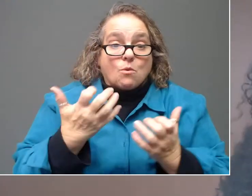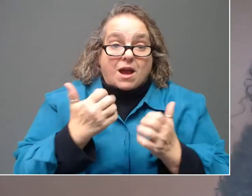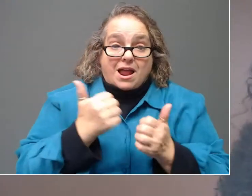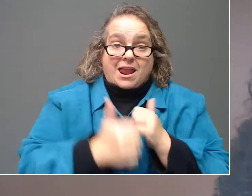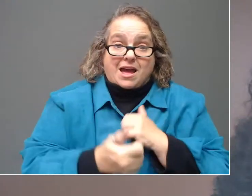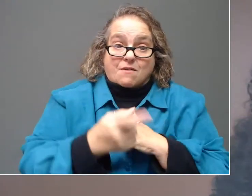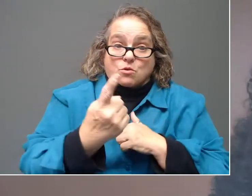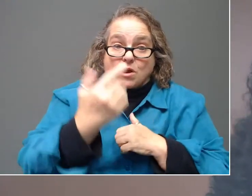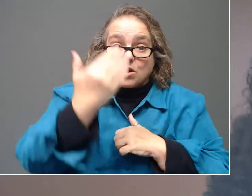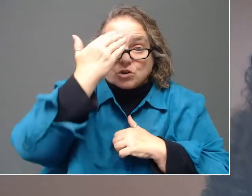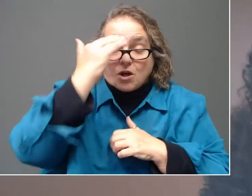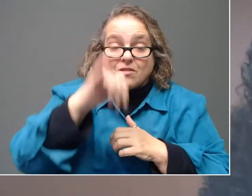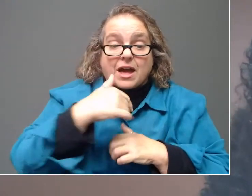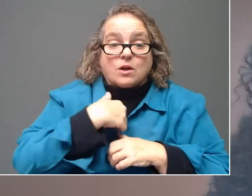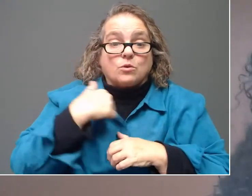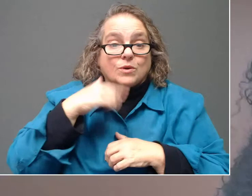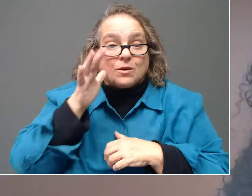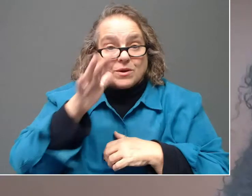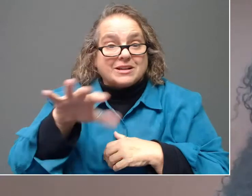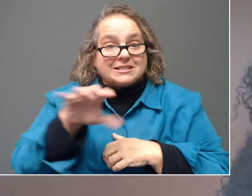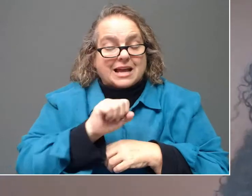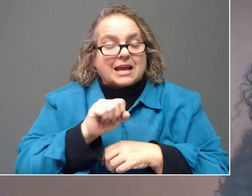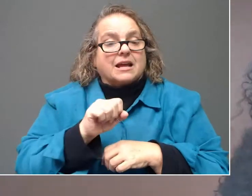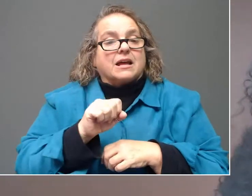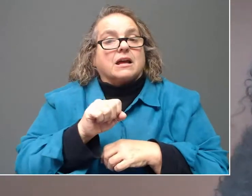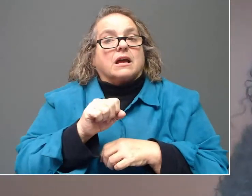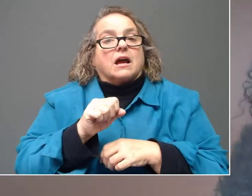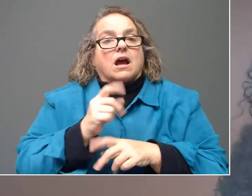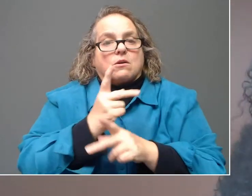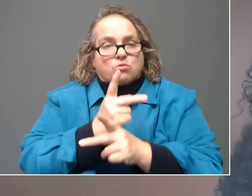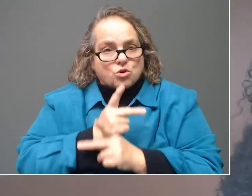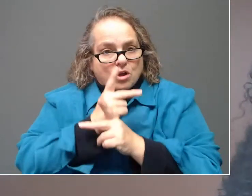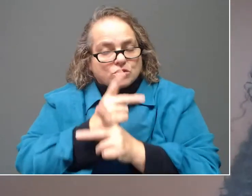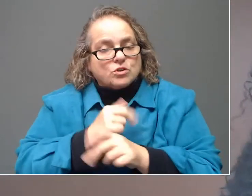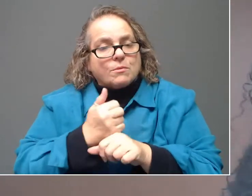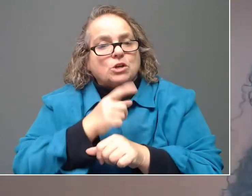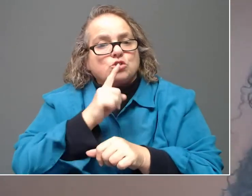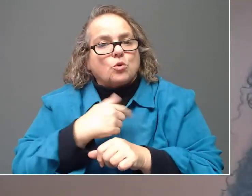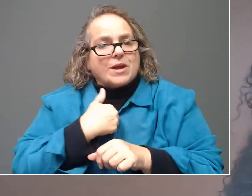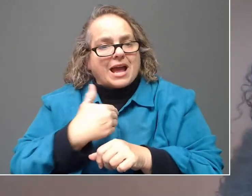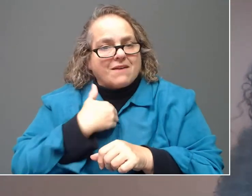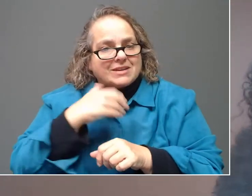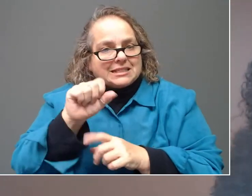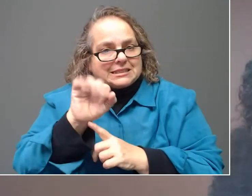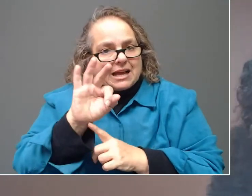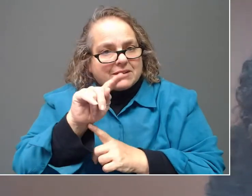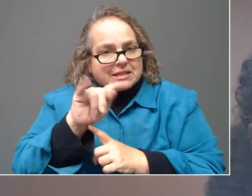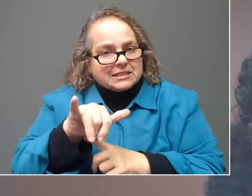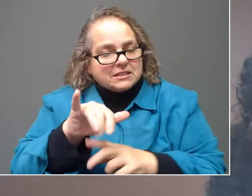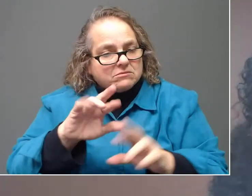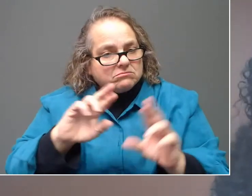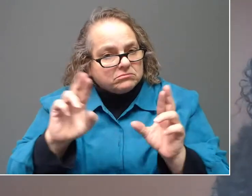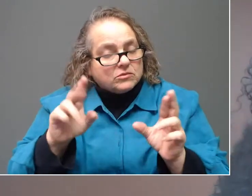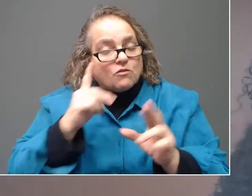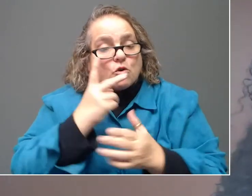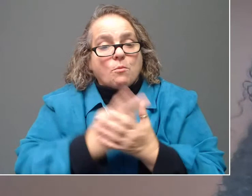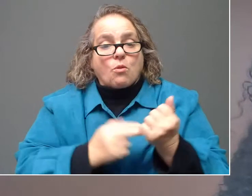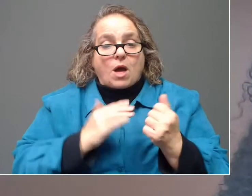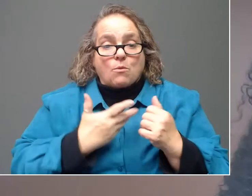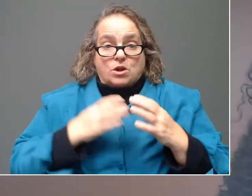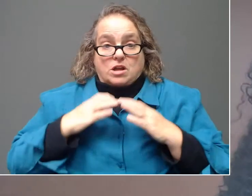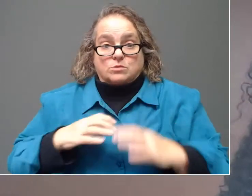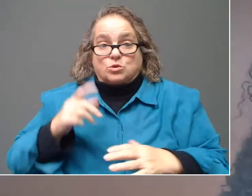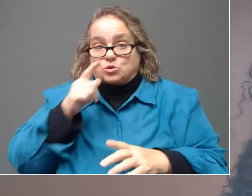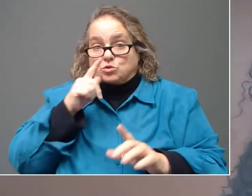will be taking the necessary precautions, ensuring that we have safety in place. So for both our customers that are coming through, as well